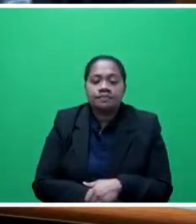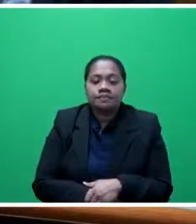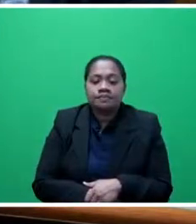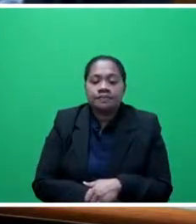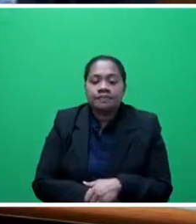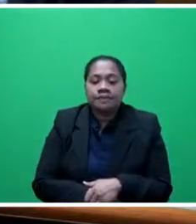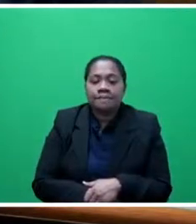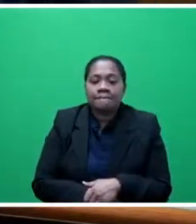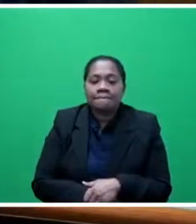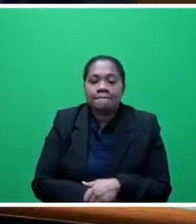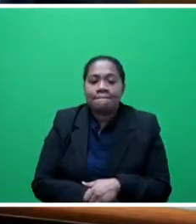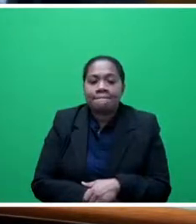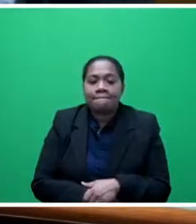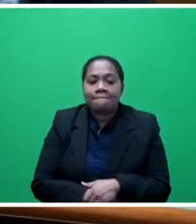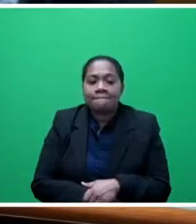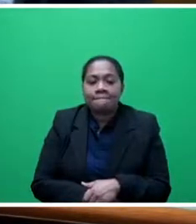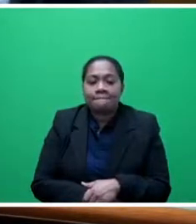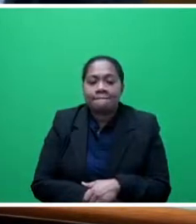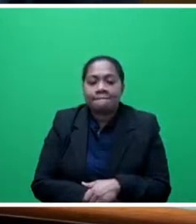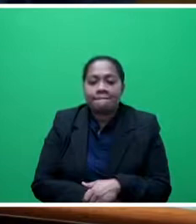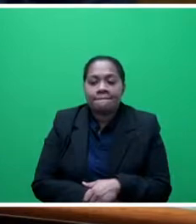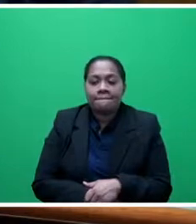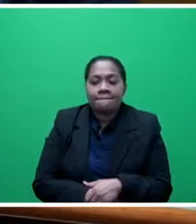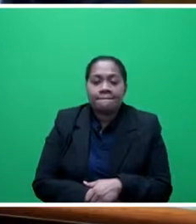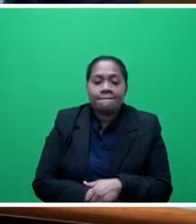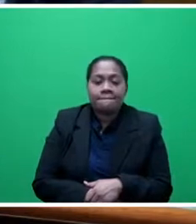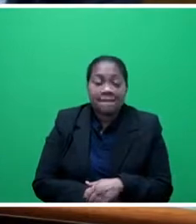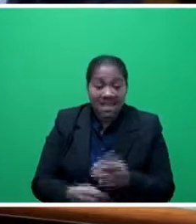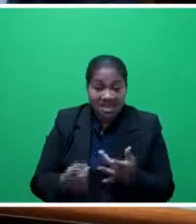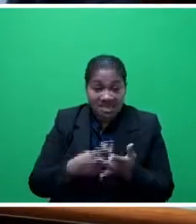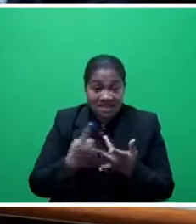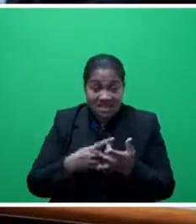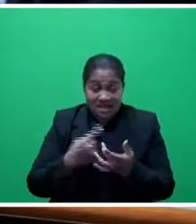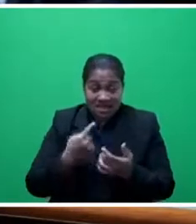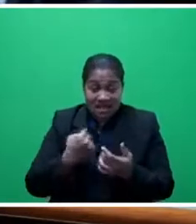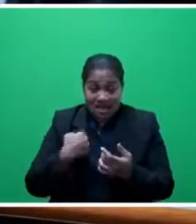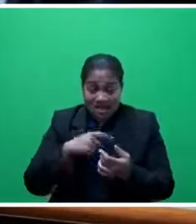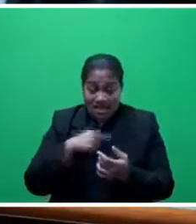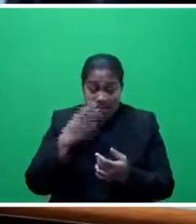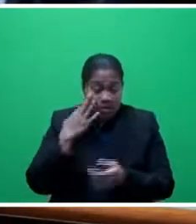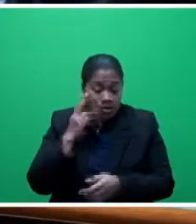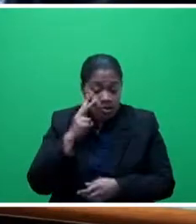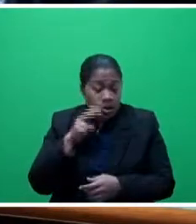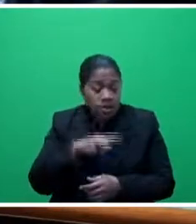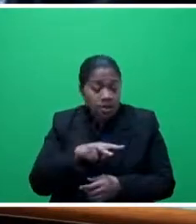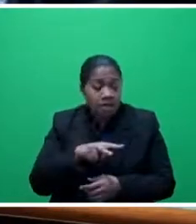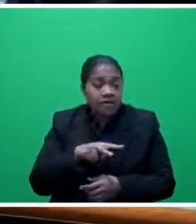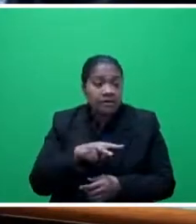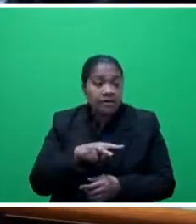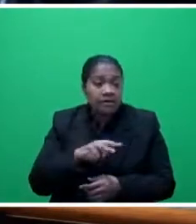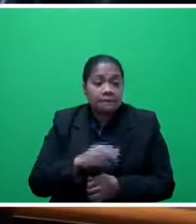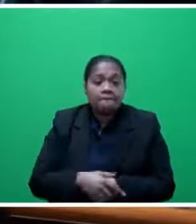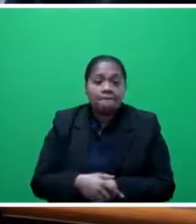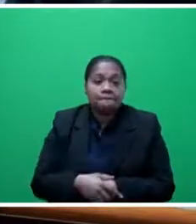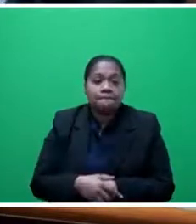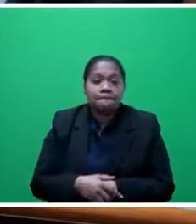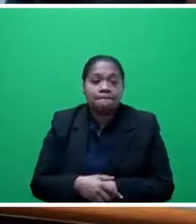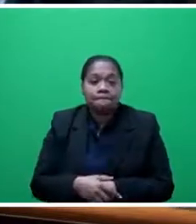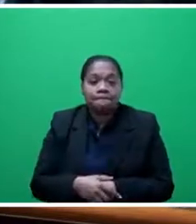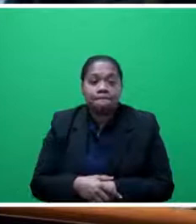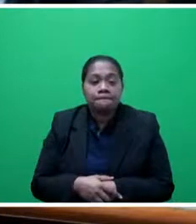the other components, when we look at the capital gains